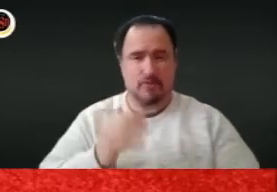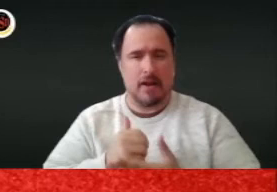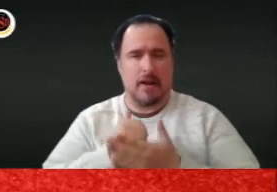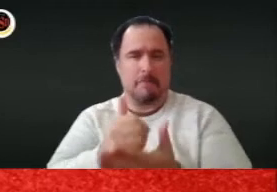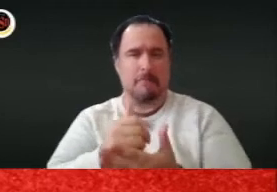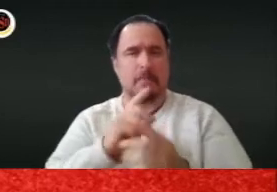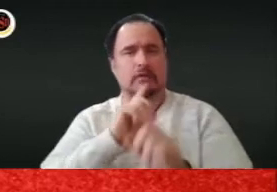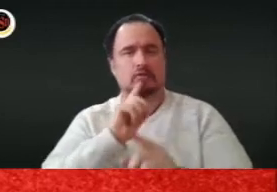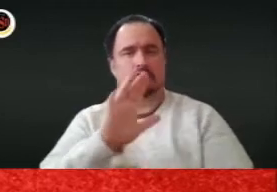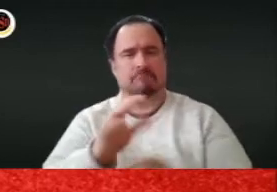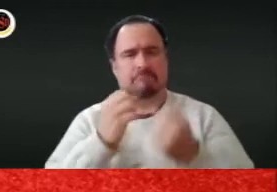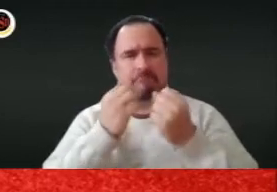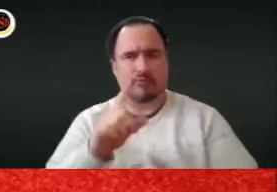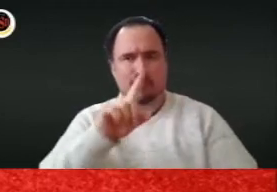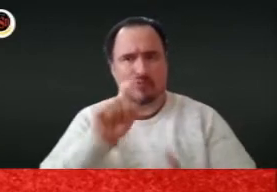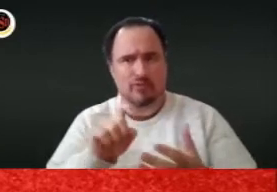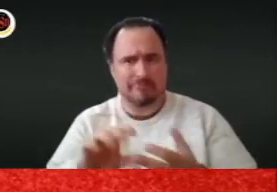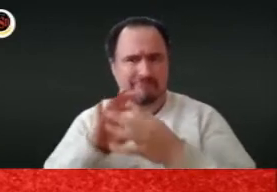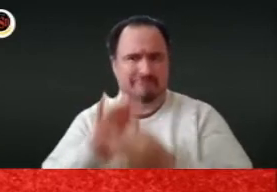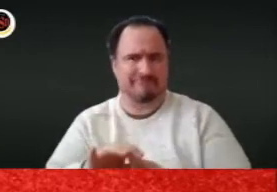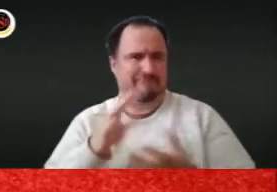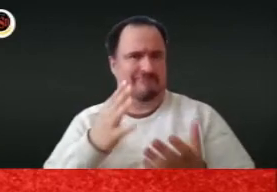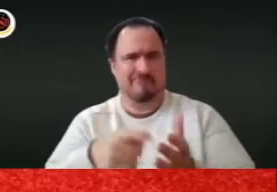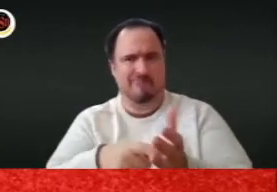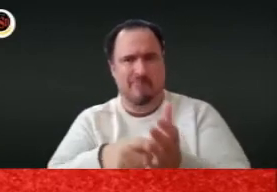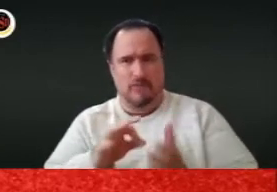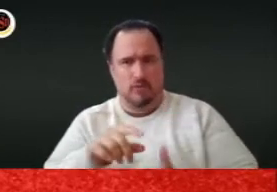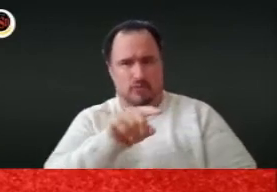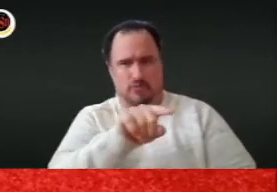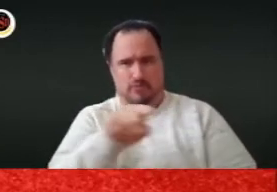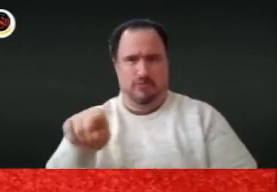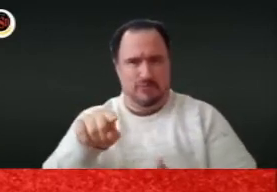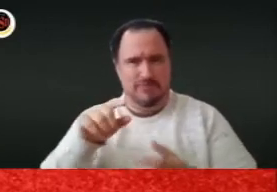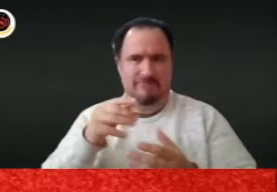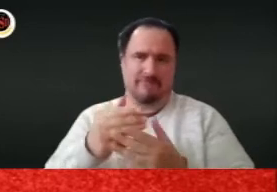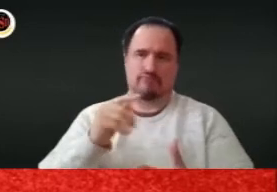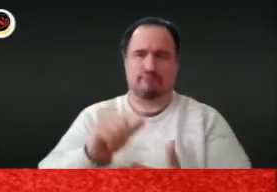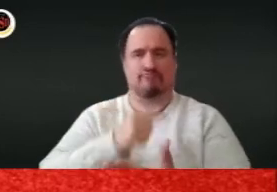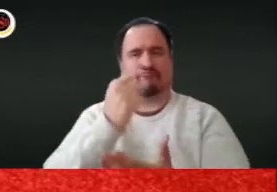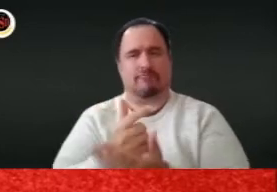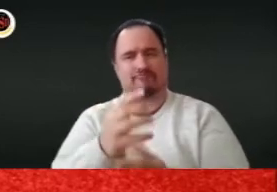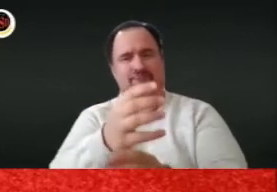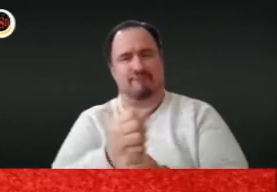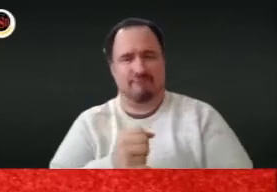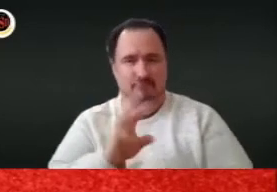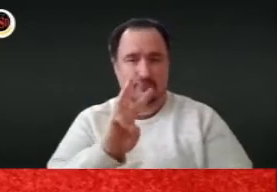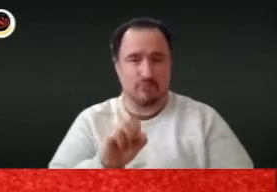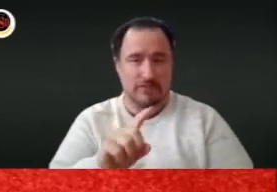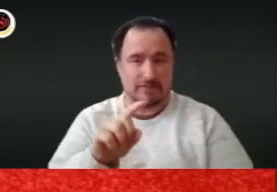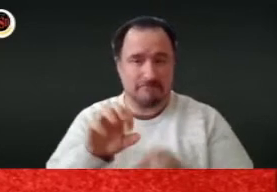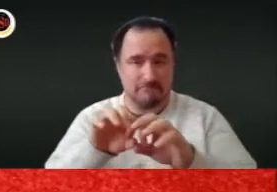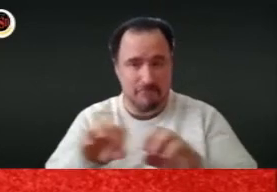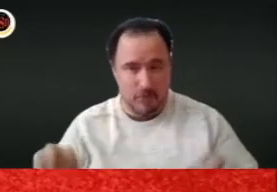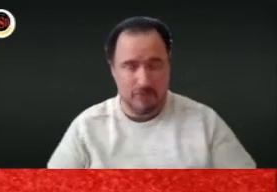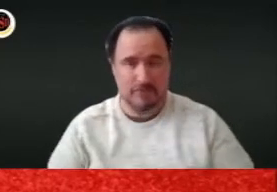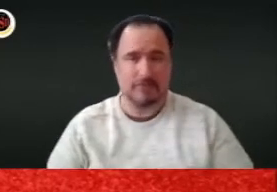presentation hopefully should help you answer all of your questions related to the requirements for community service. Community service hours